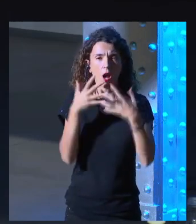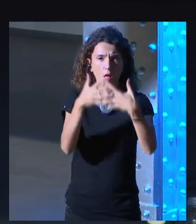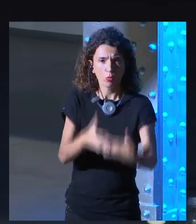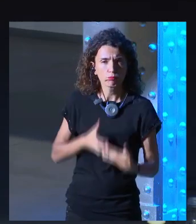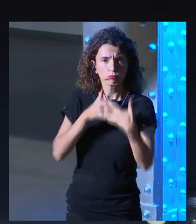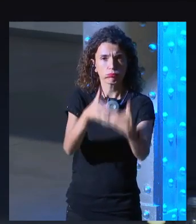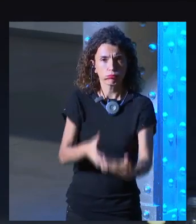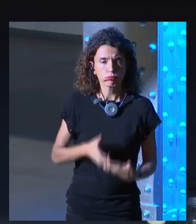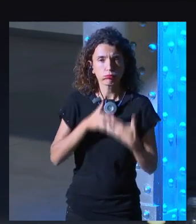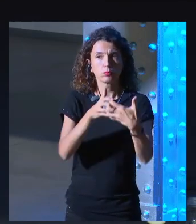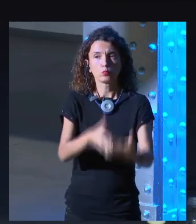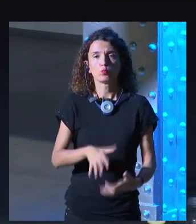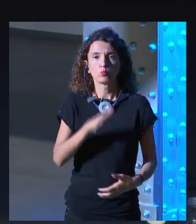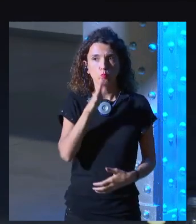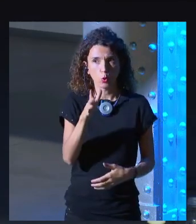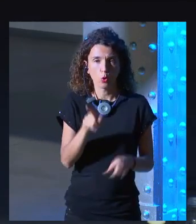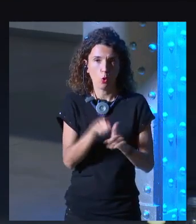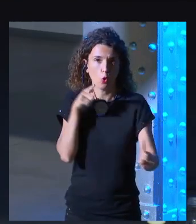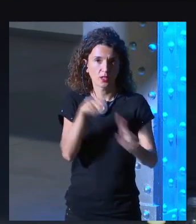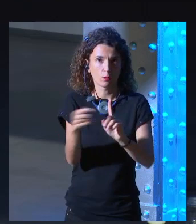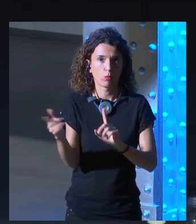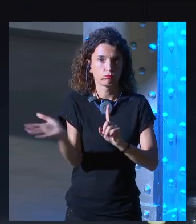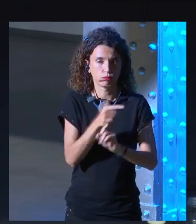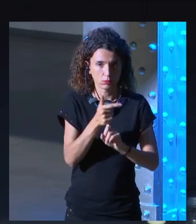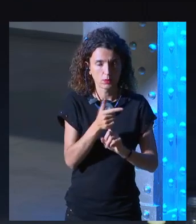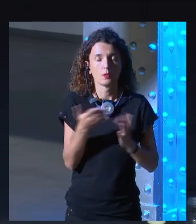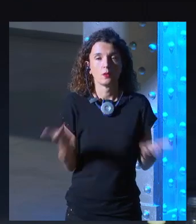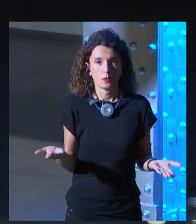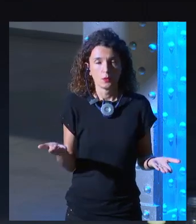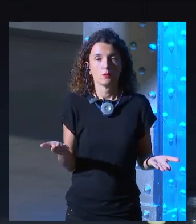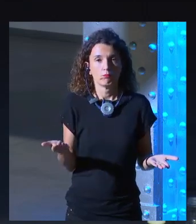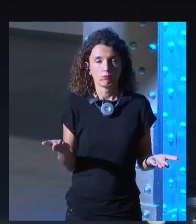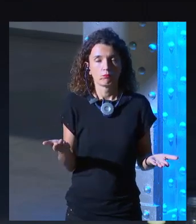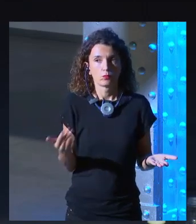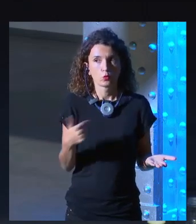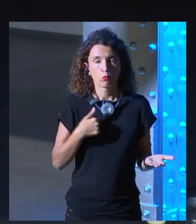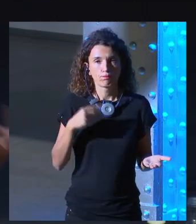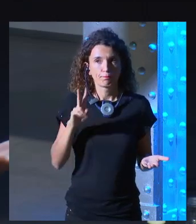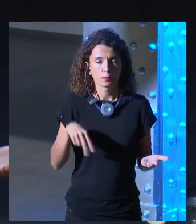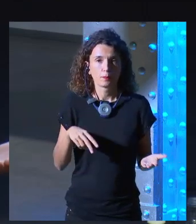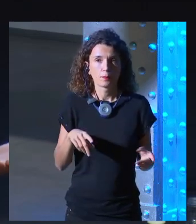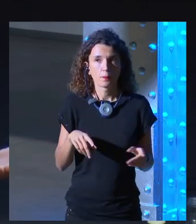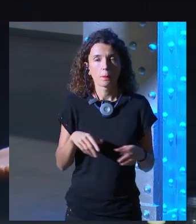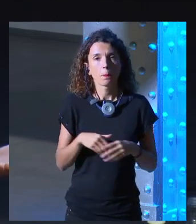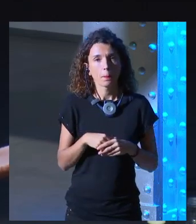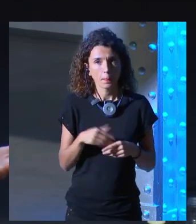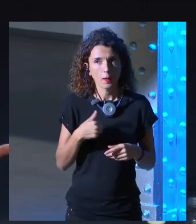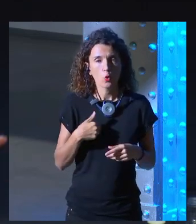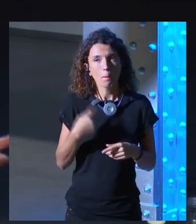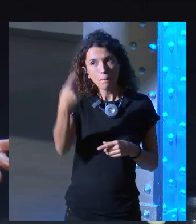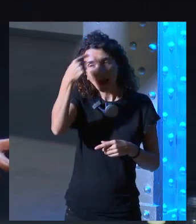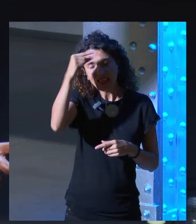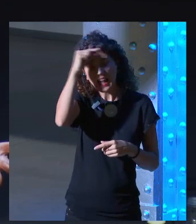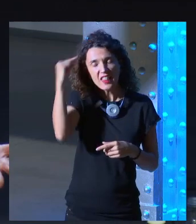this stuff. I'm political because the world is political. Everything we do is a political act. Language